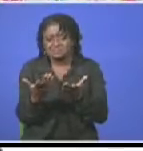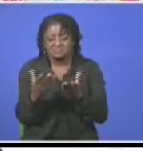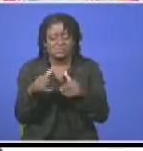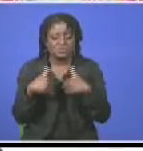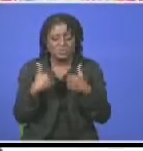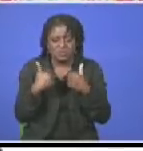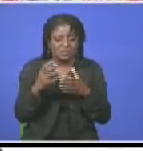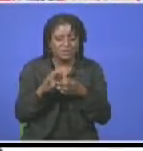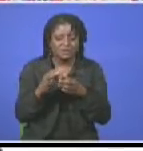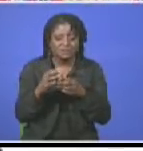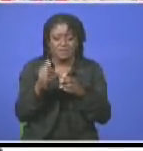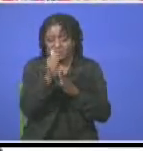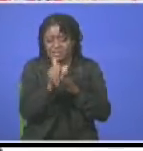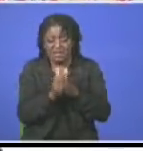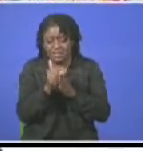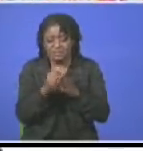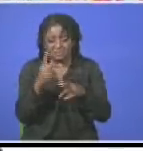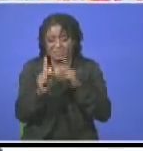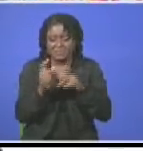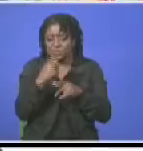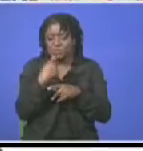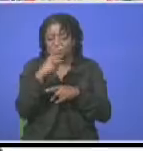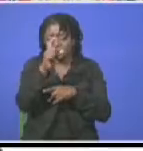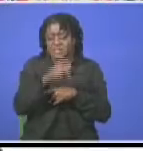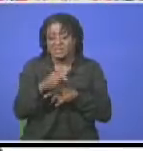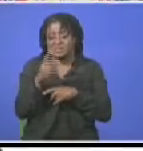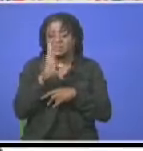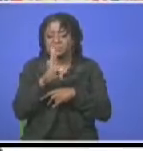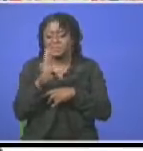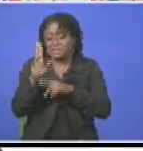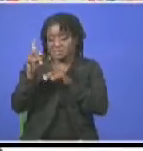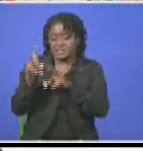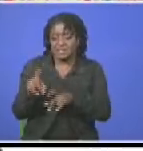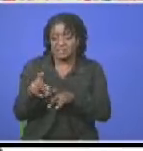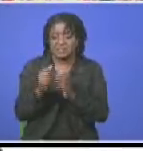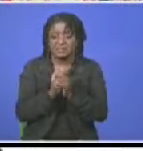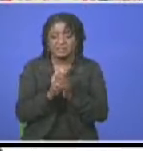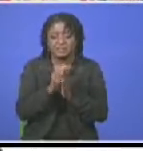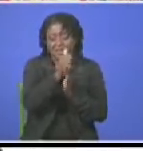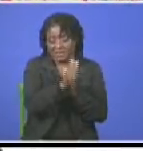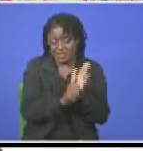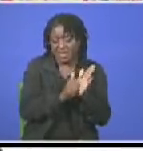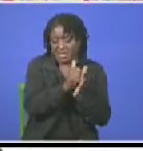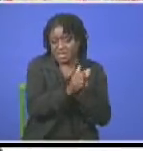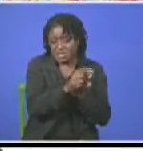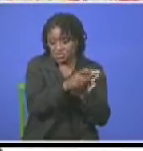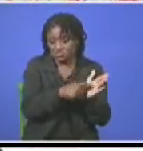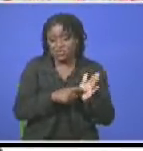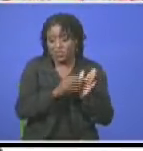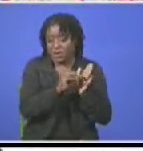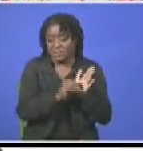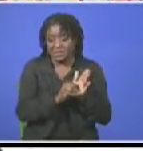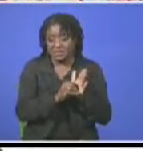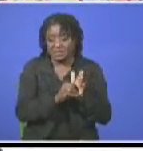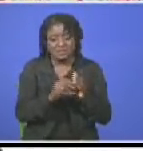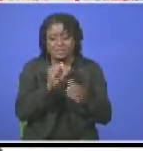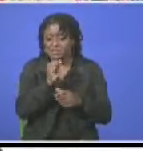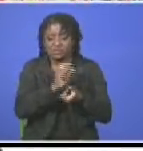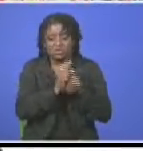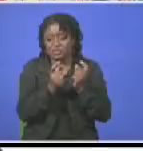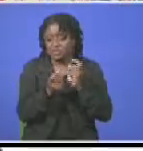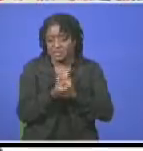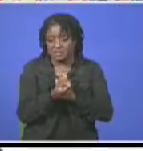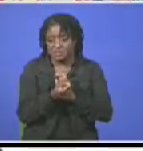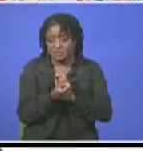of people who need to be tested and as far as Bahamians go as well? The age requirement hasn't changed. The age